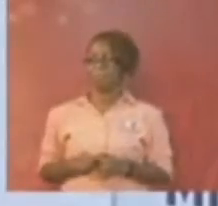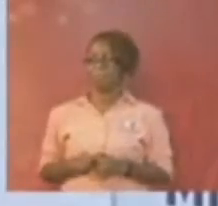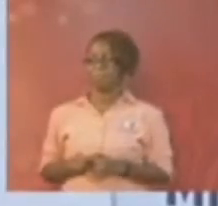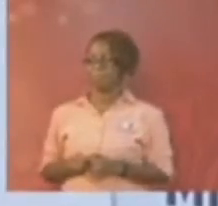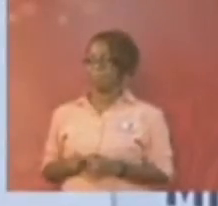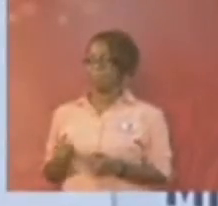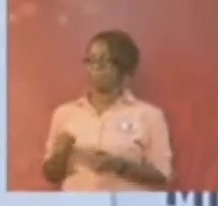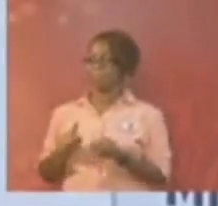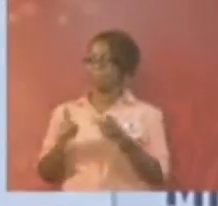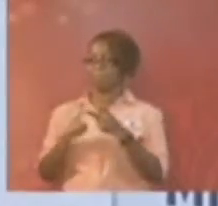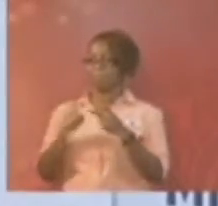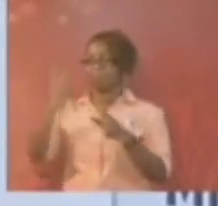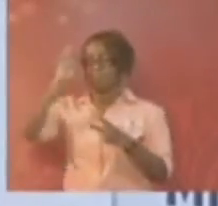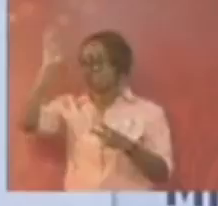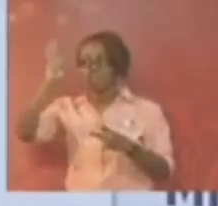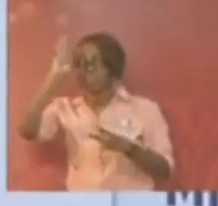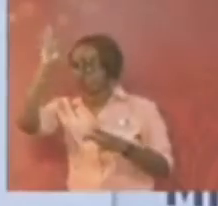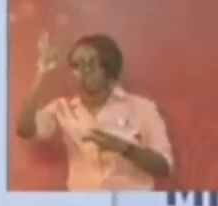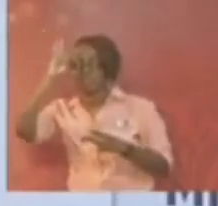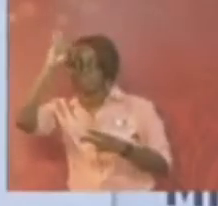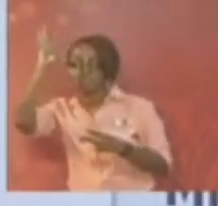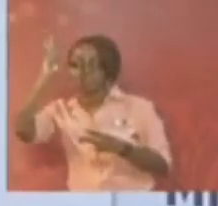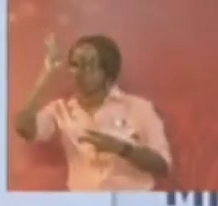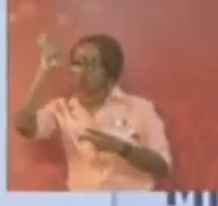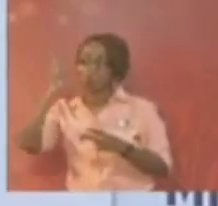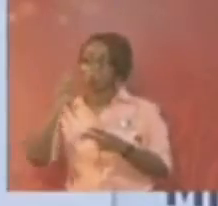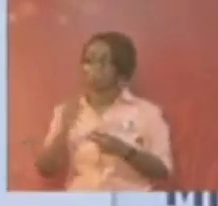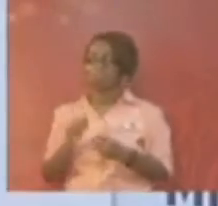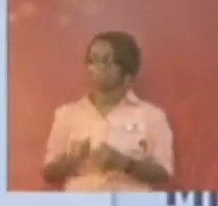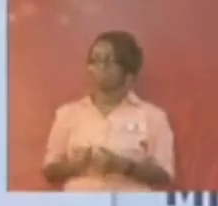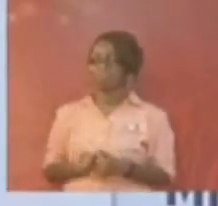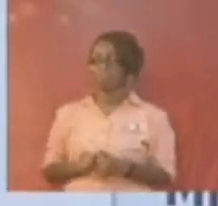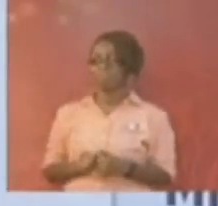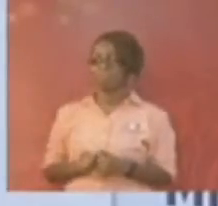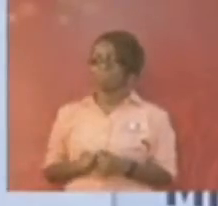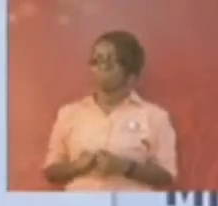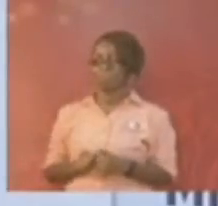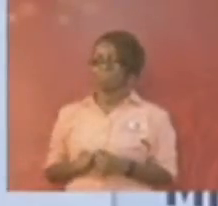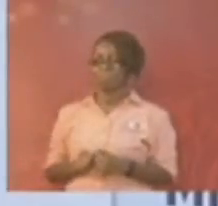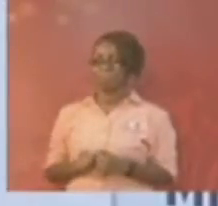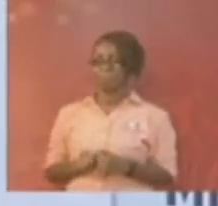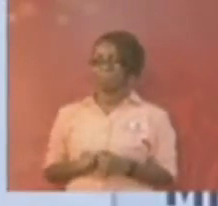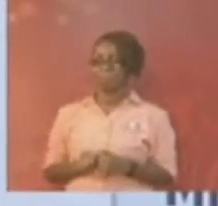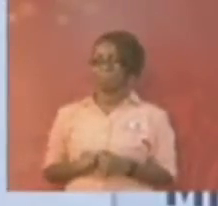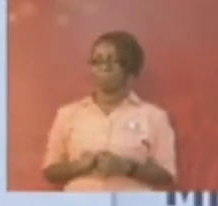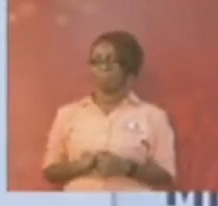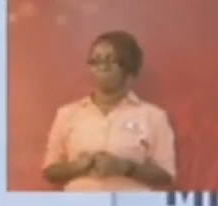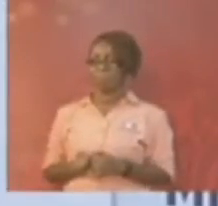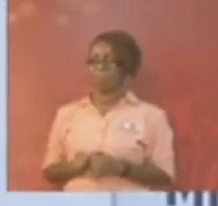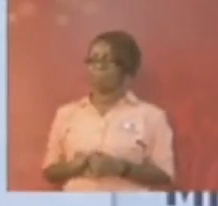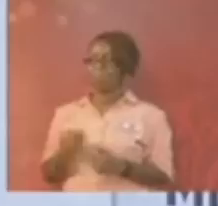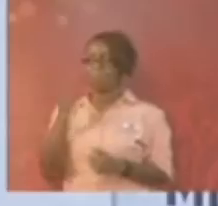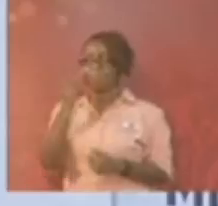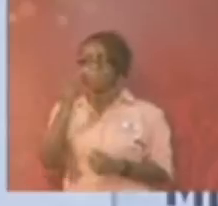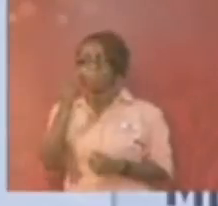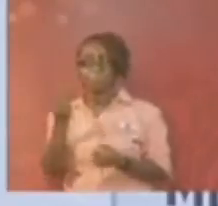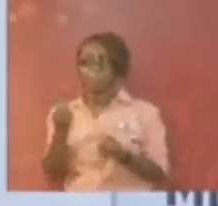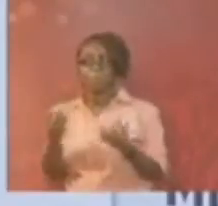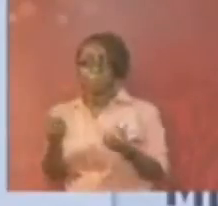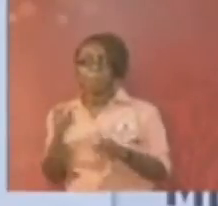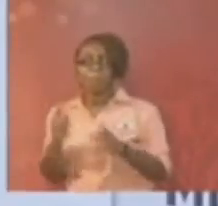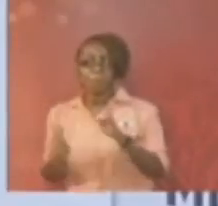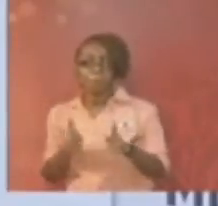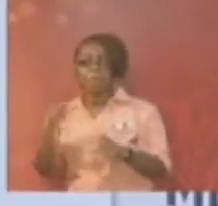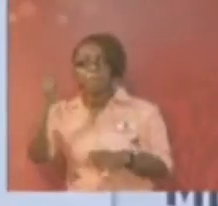my recommendation is that, and it's not just my recommendation, I'm seeing it, being shared all over. We have to